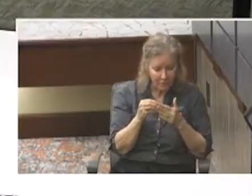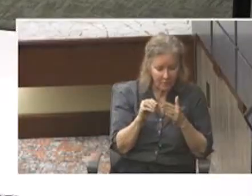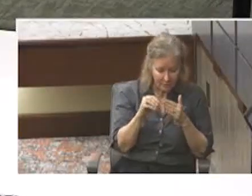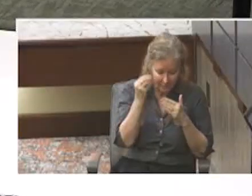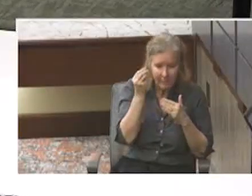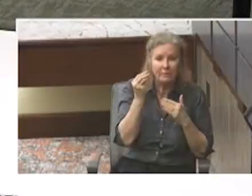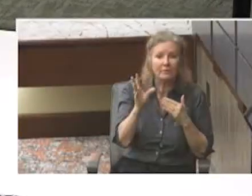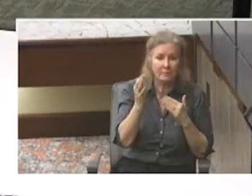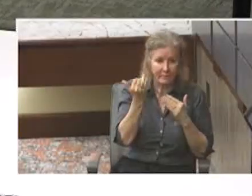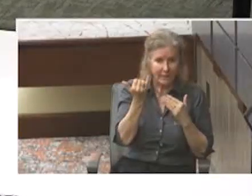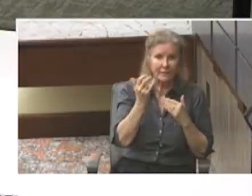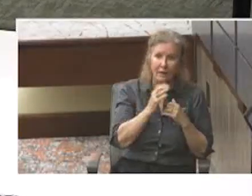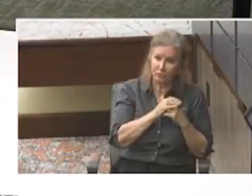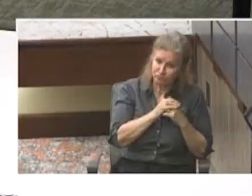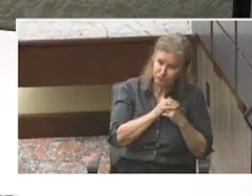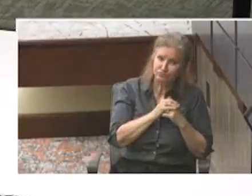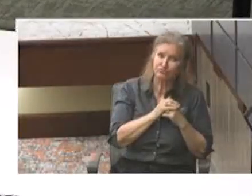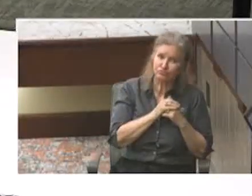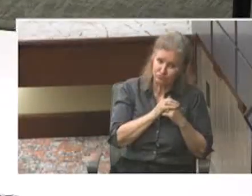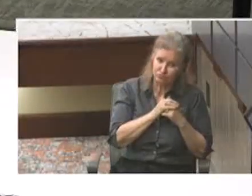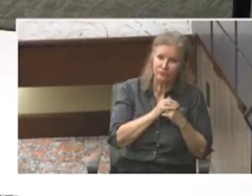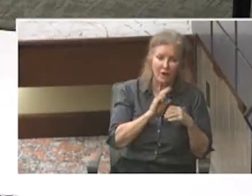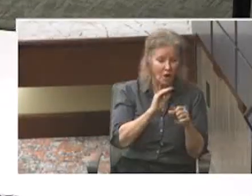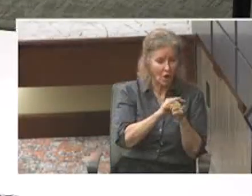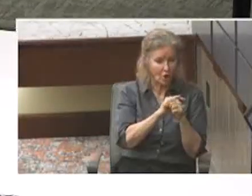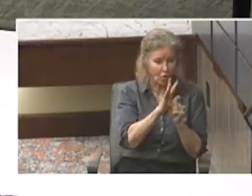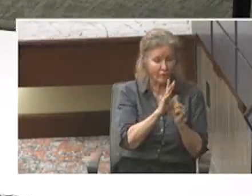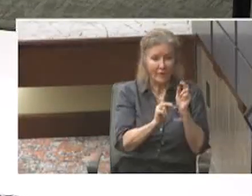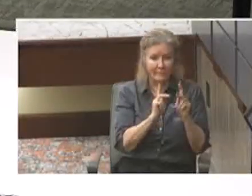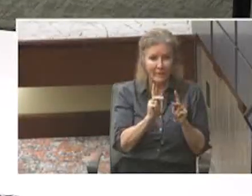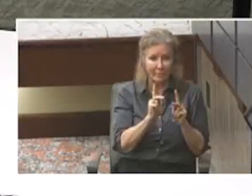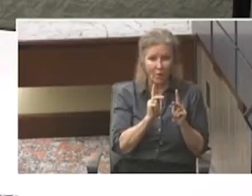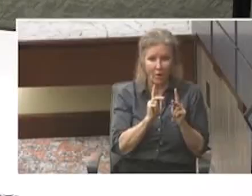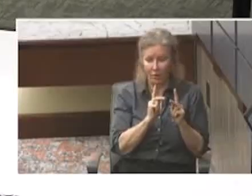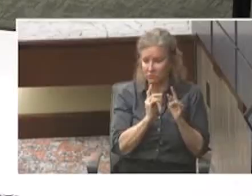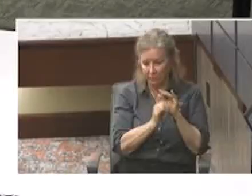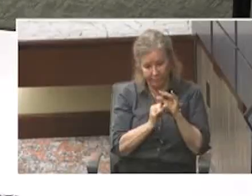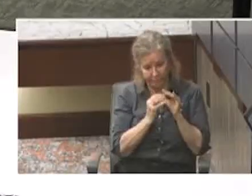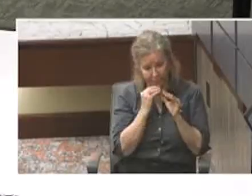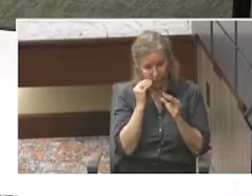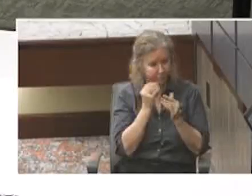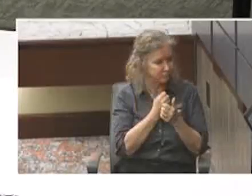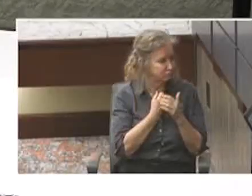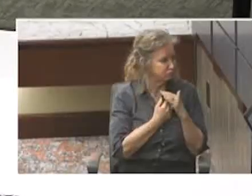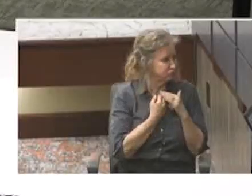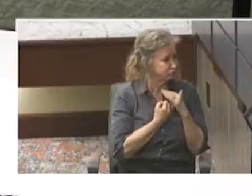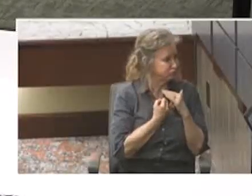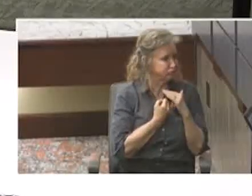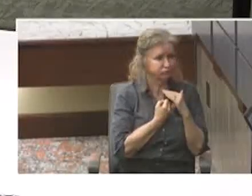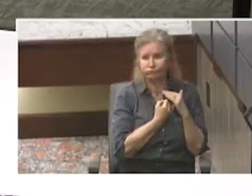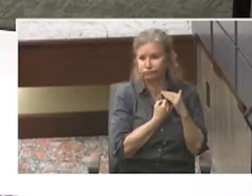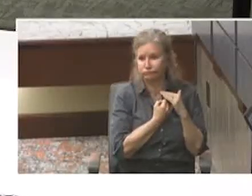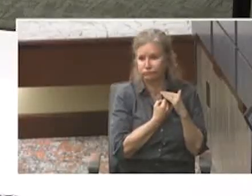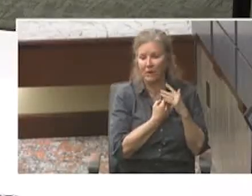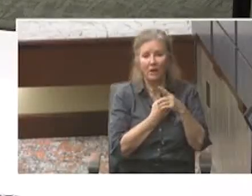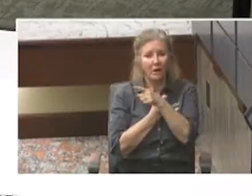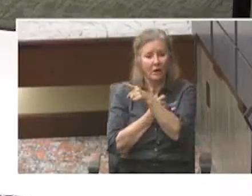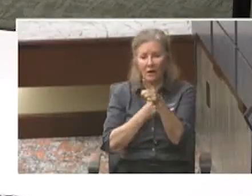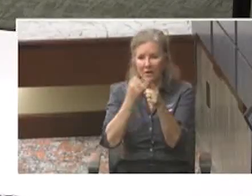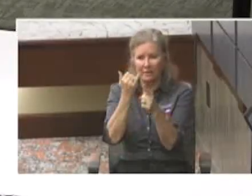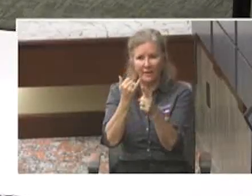And I think coming off of COVID, there was just so much pent-up demand, and the artists are demanding